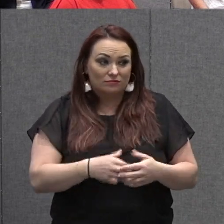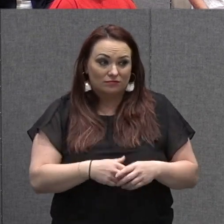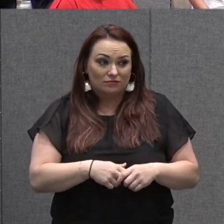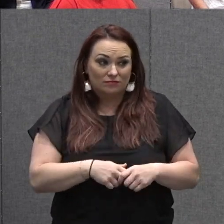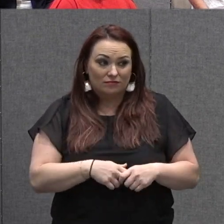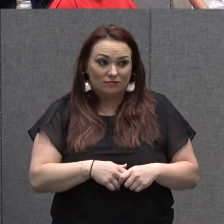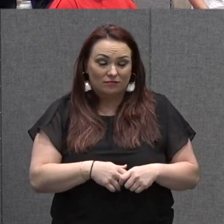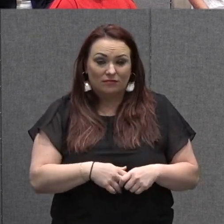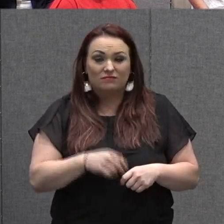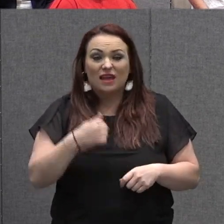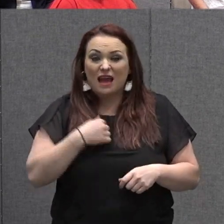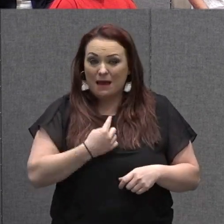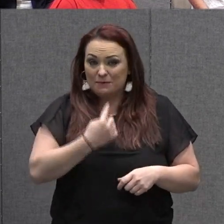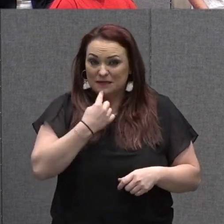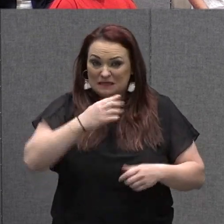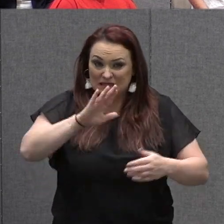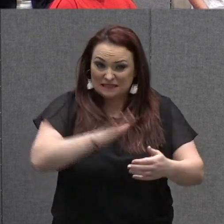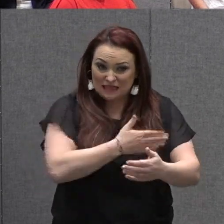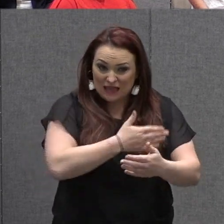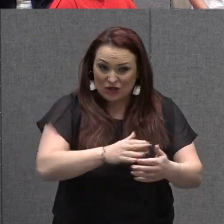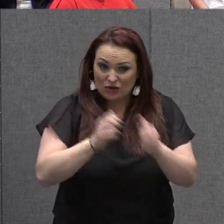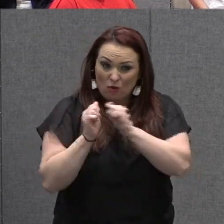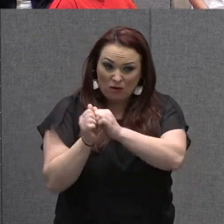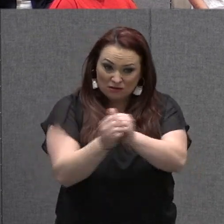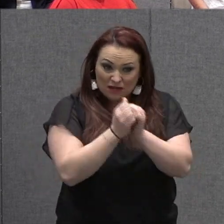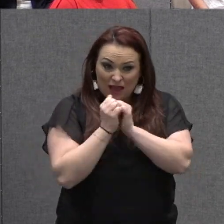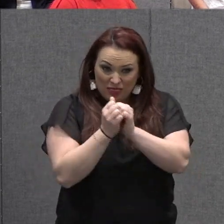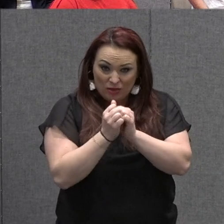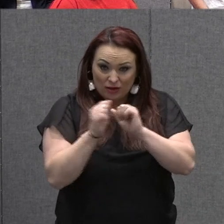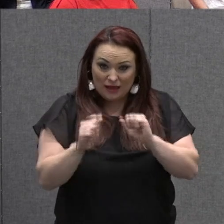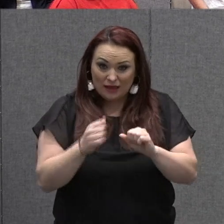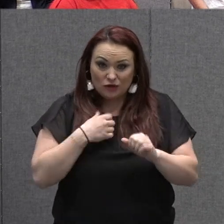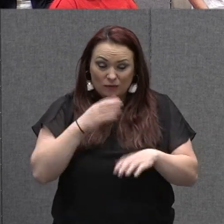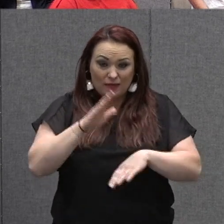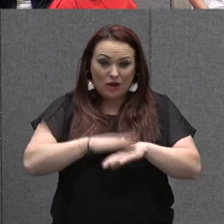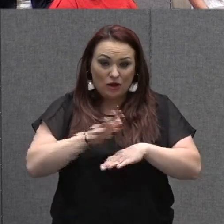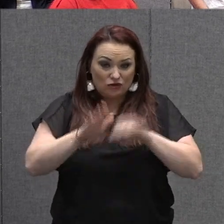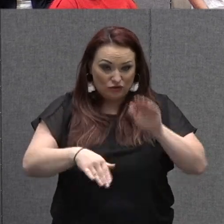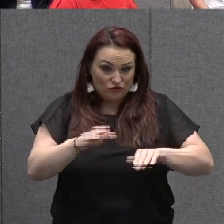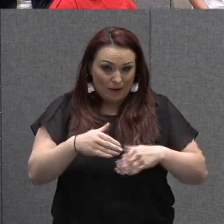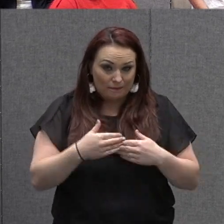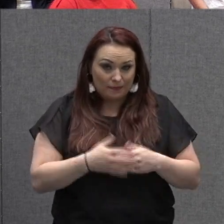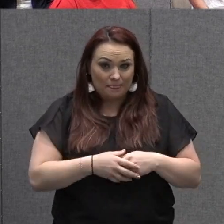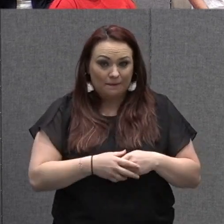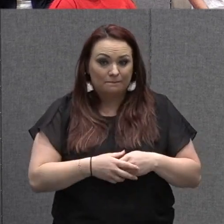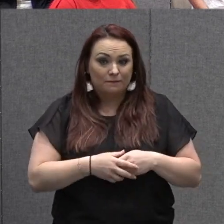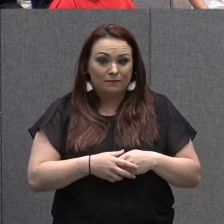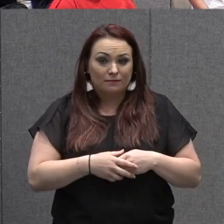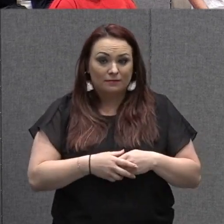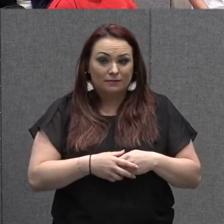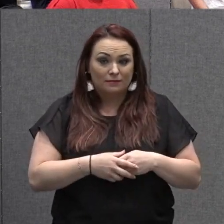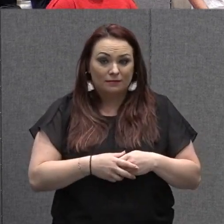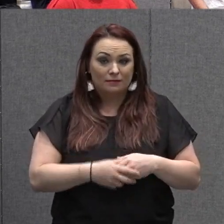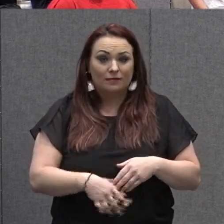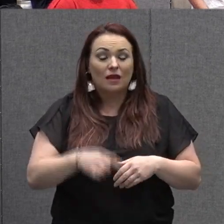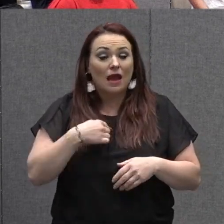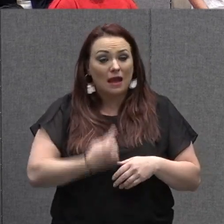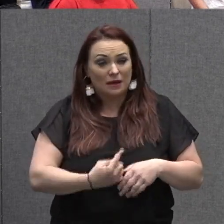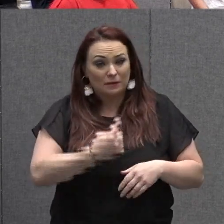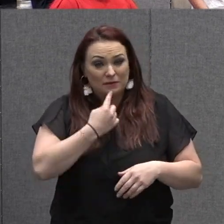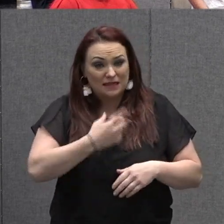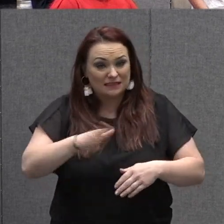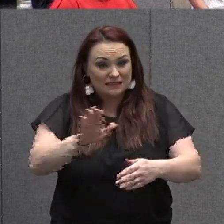all together. You miss singing altogether? Yes. Can you put that on your drum? Yes. Go for it. Okay. I miss singing